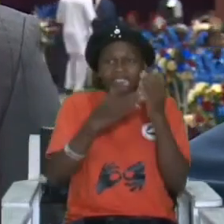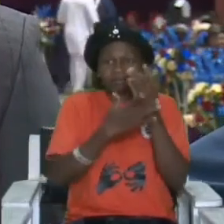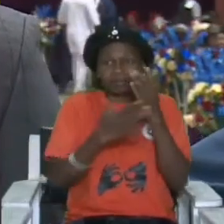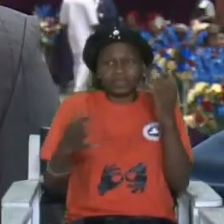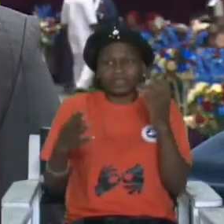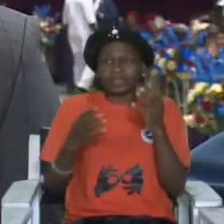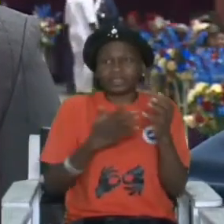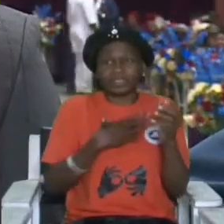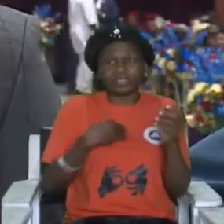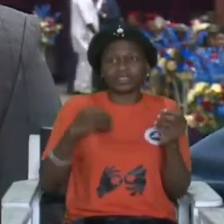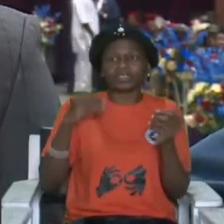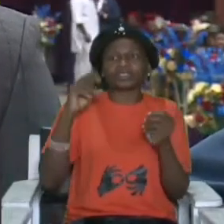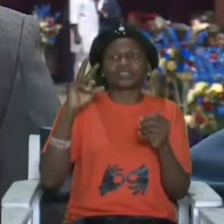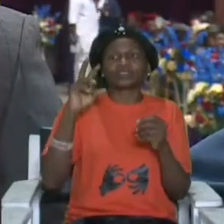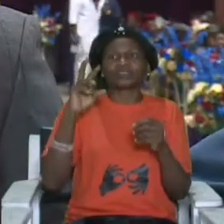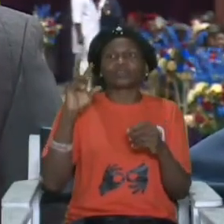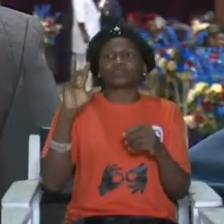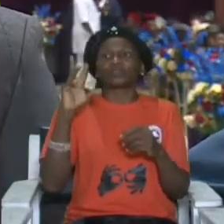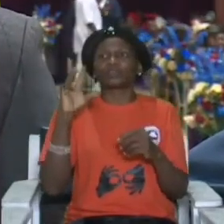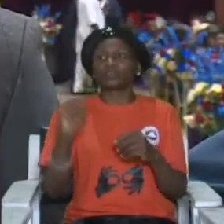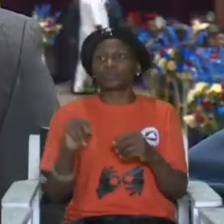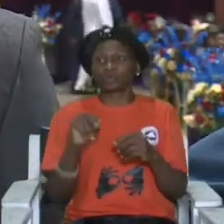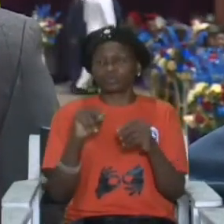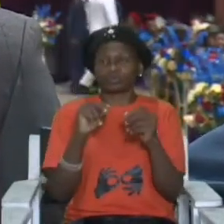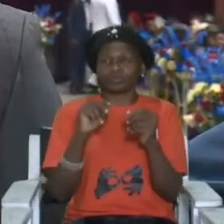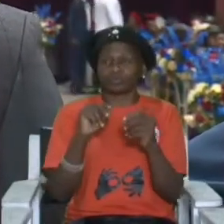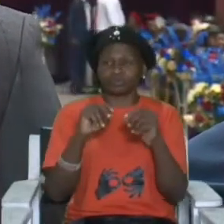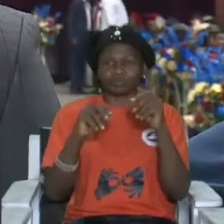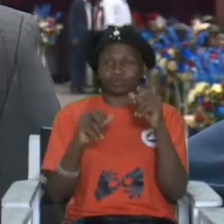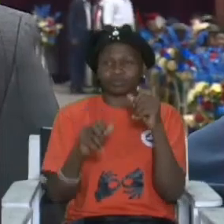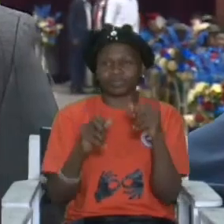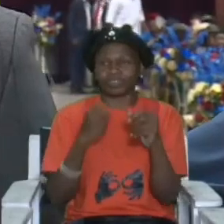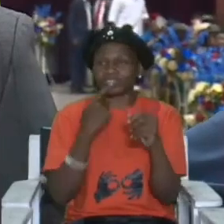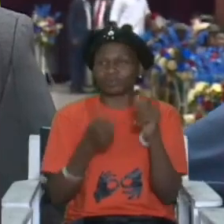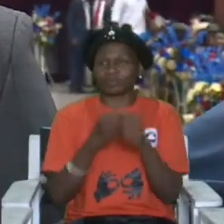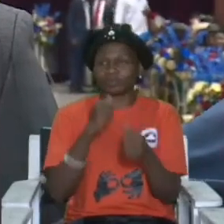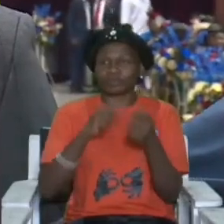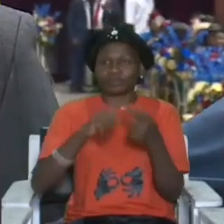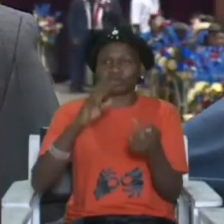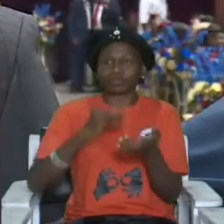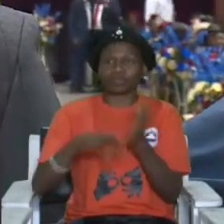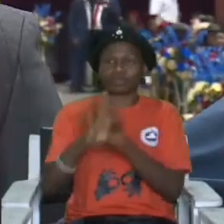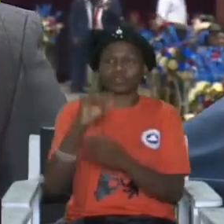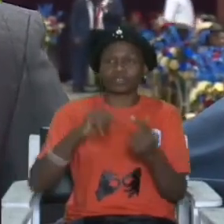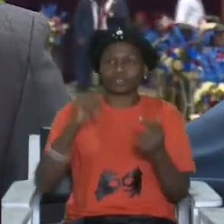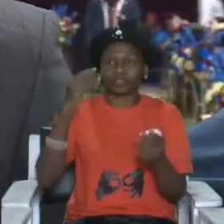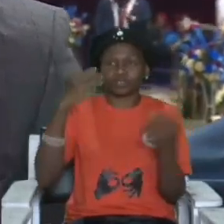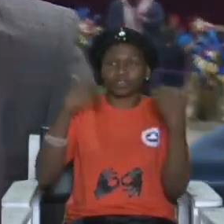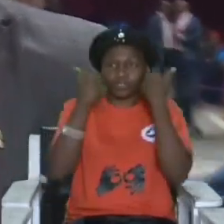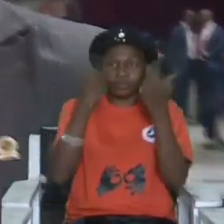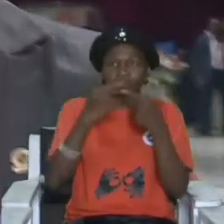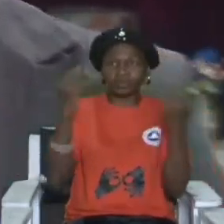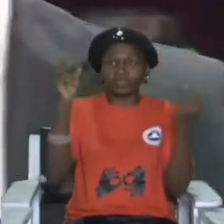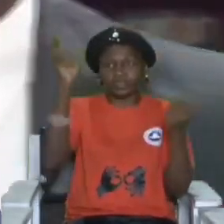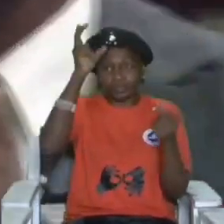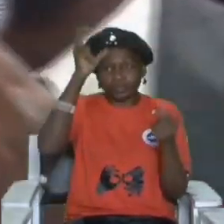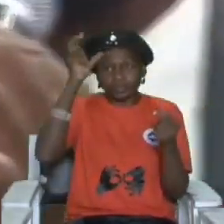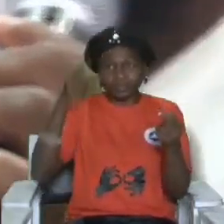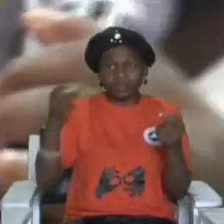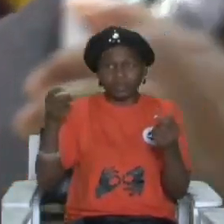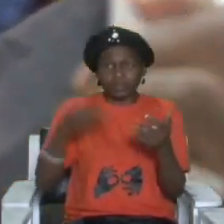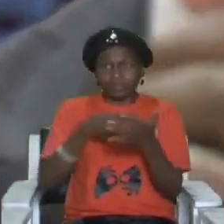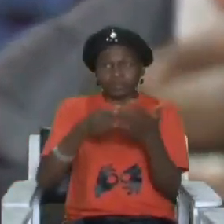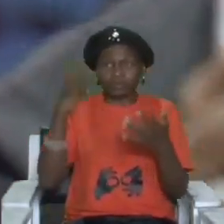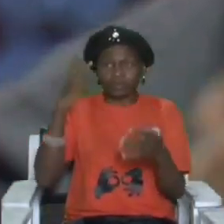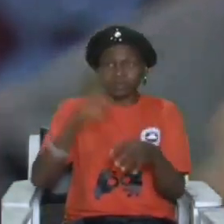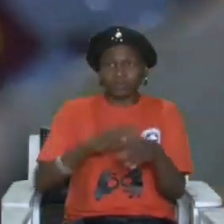and no complications at all. To the glory of God and to the shame of the devil. This was me on the